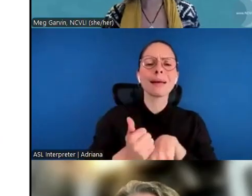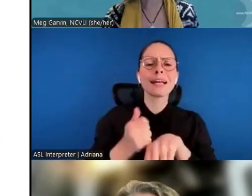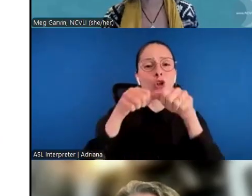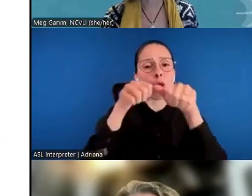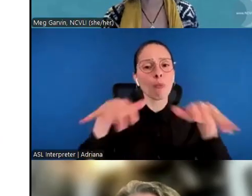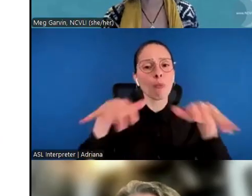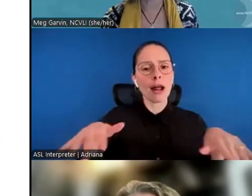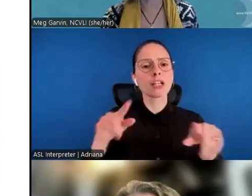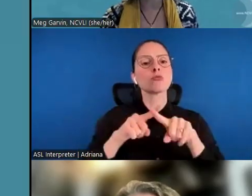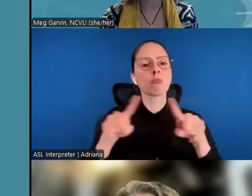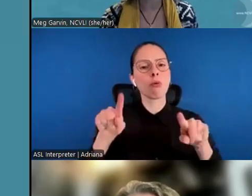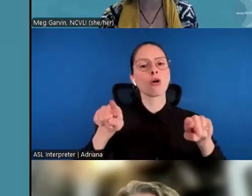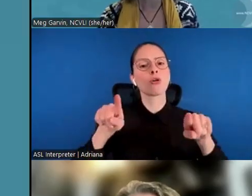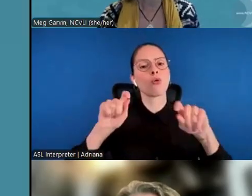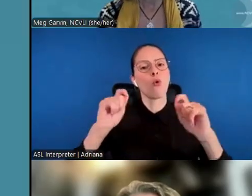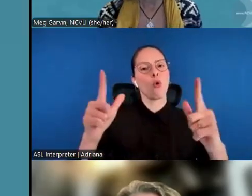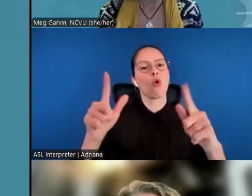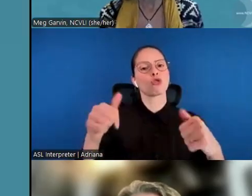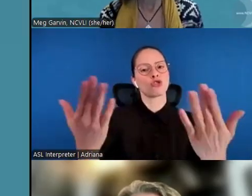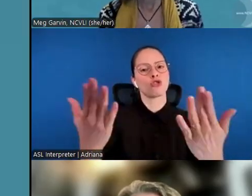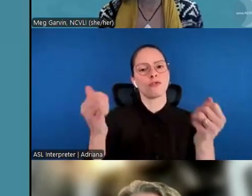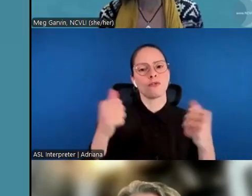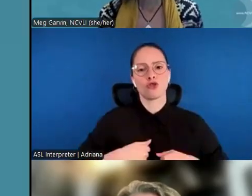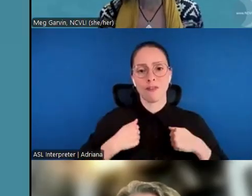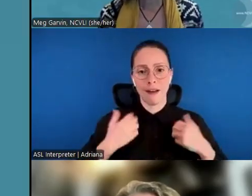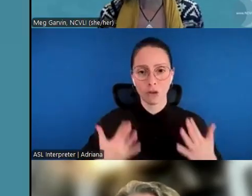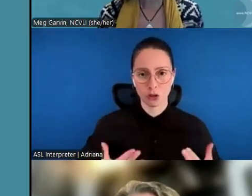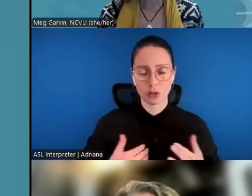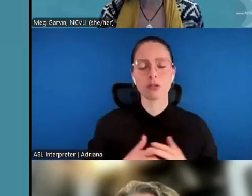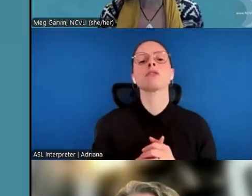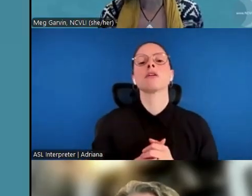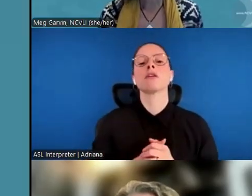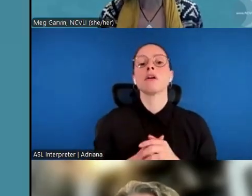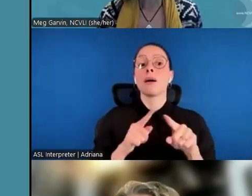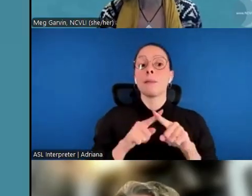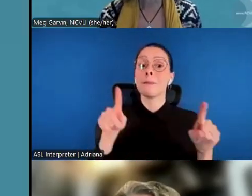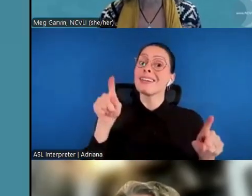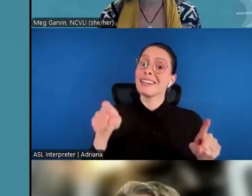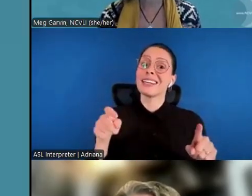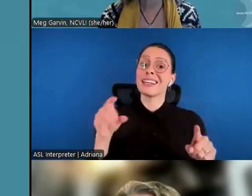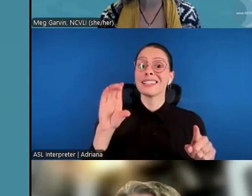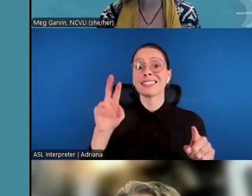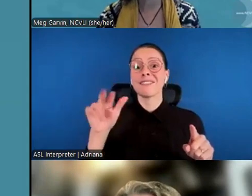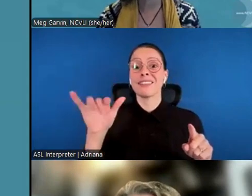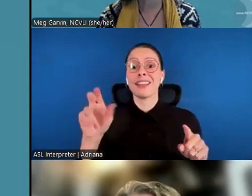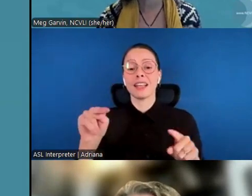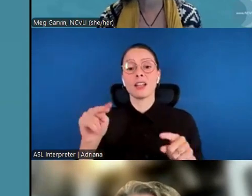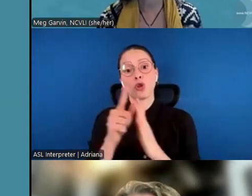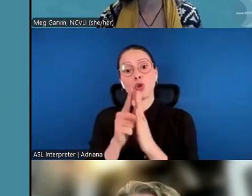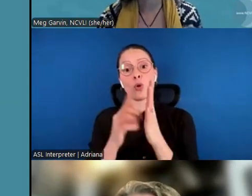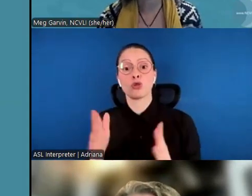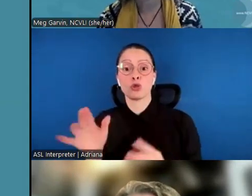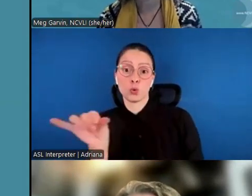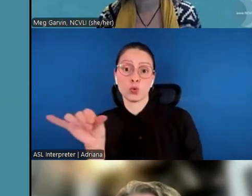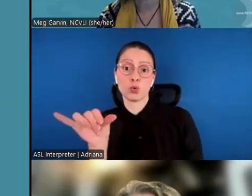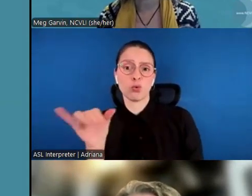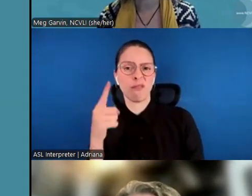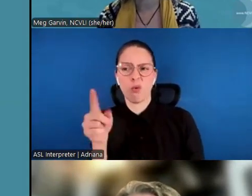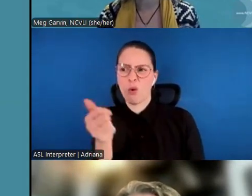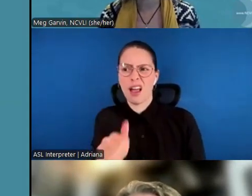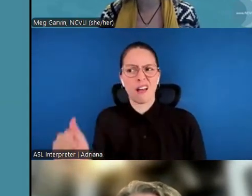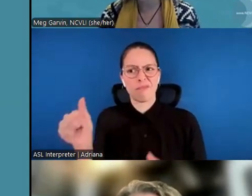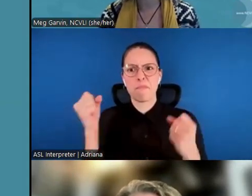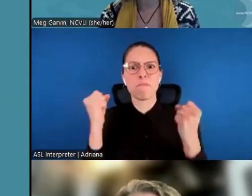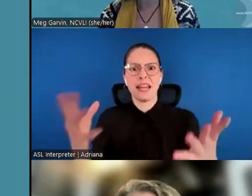all serve survivors. But we need civilian lawyers too. And we need civilian lawyers for any number of